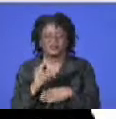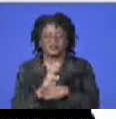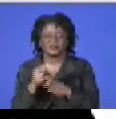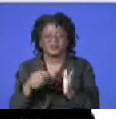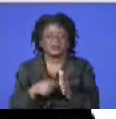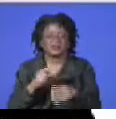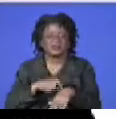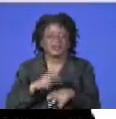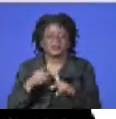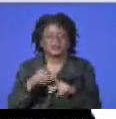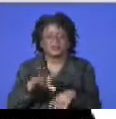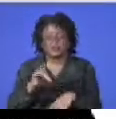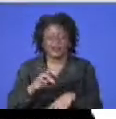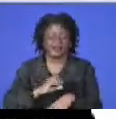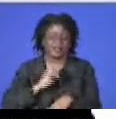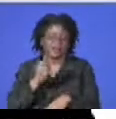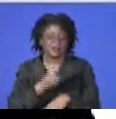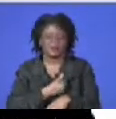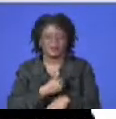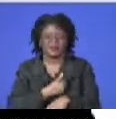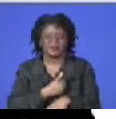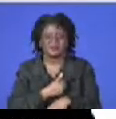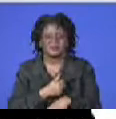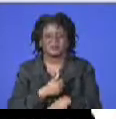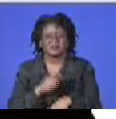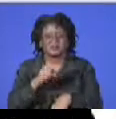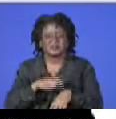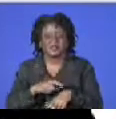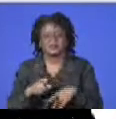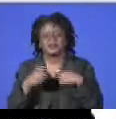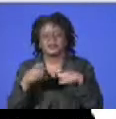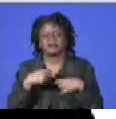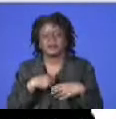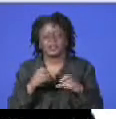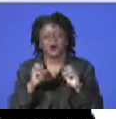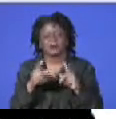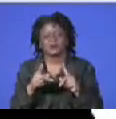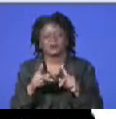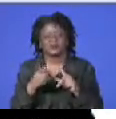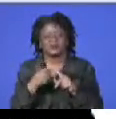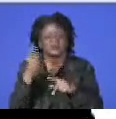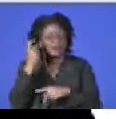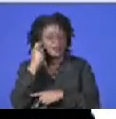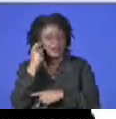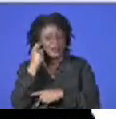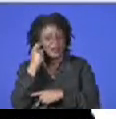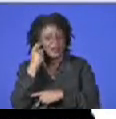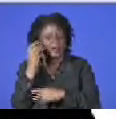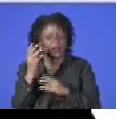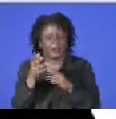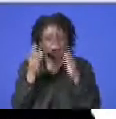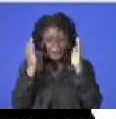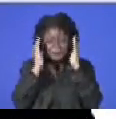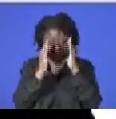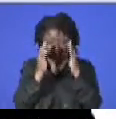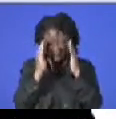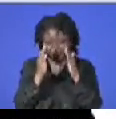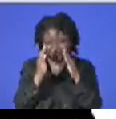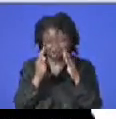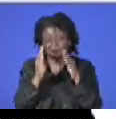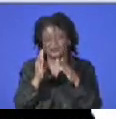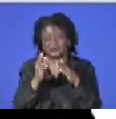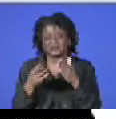find ourselves, so to speak. Time has allotted me the opportunity to think, meditate, focus,